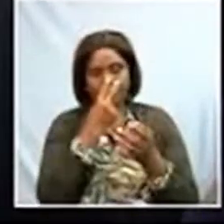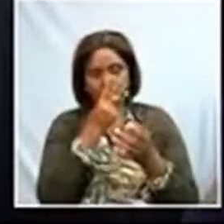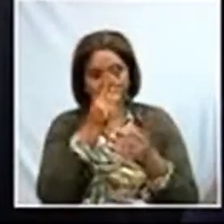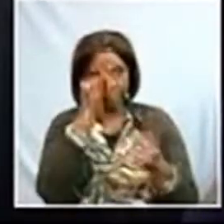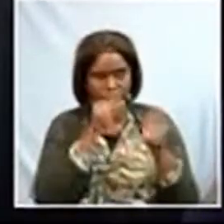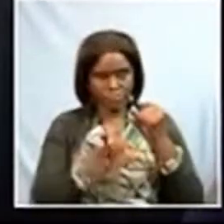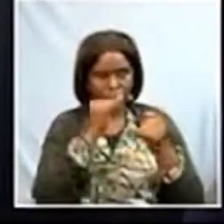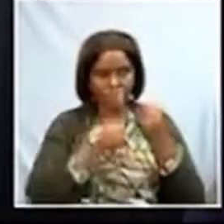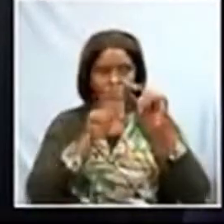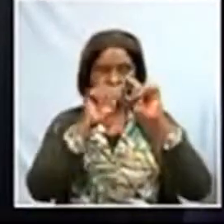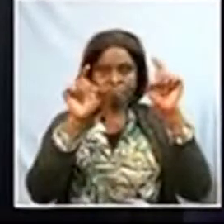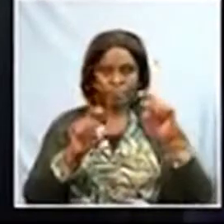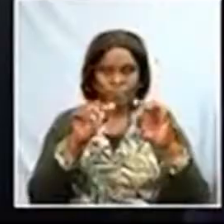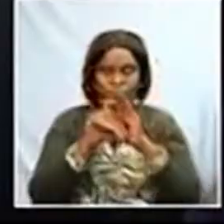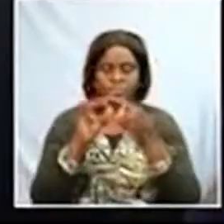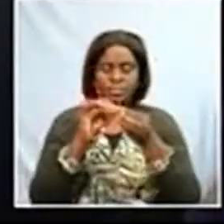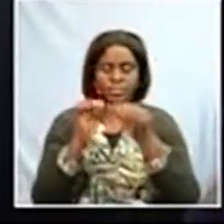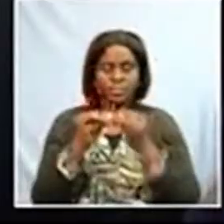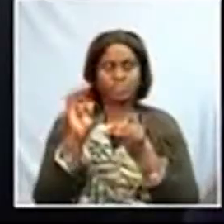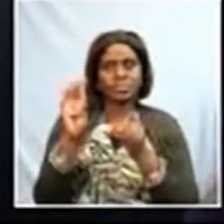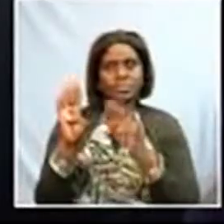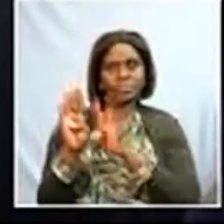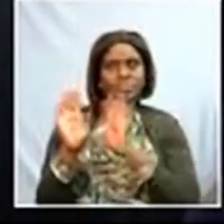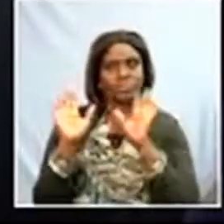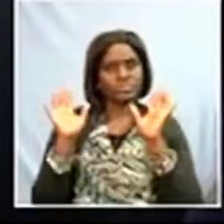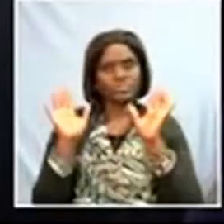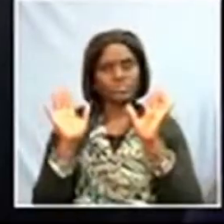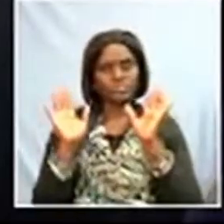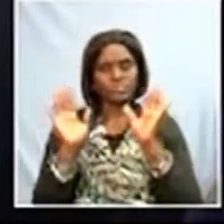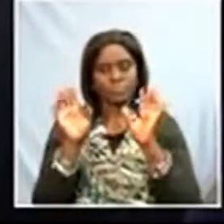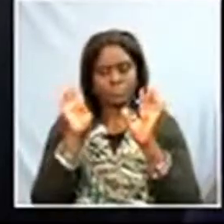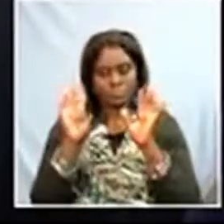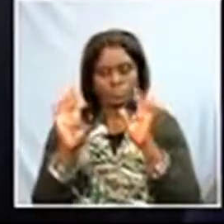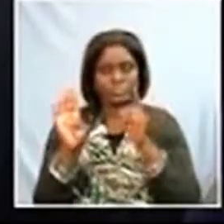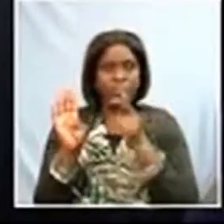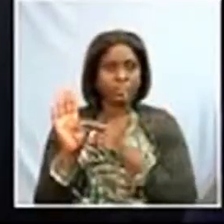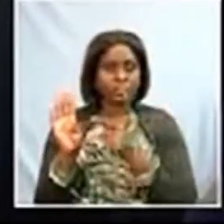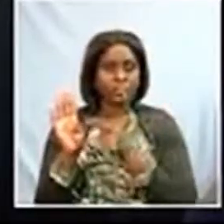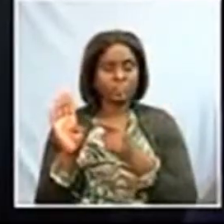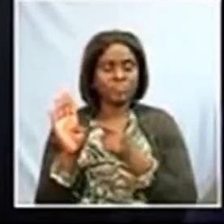completion certificate on Appendix B. Appendix B,